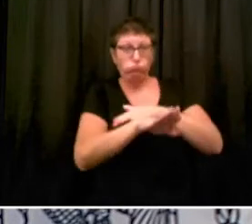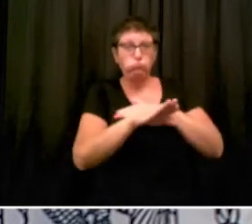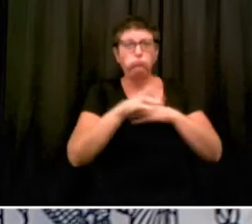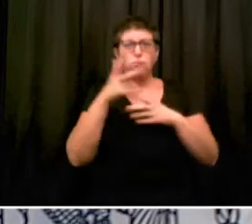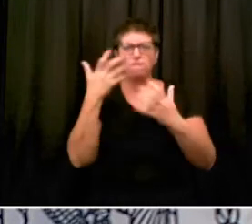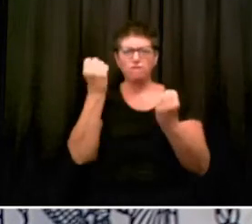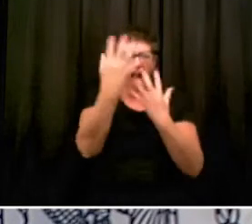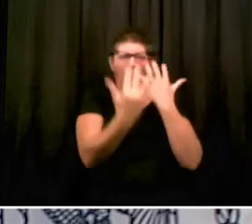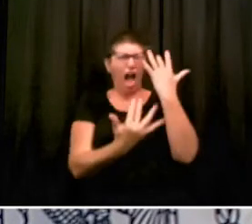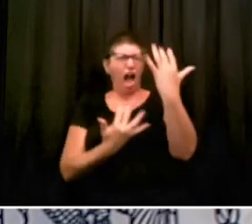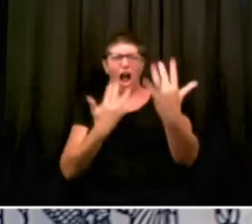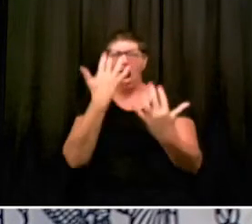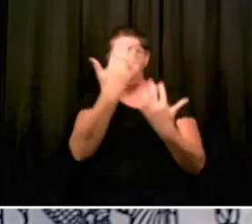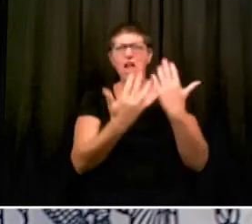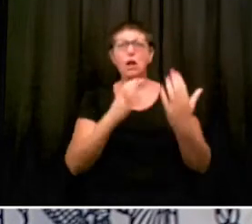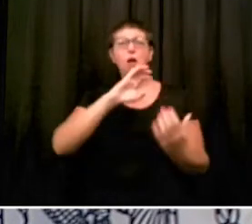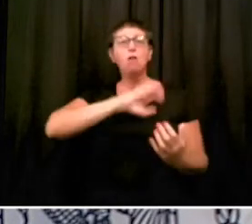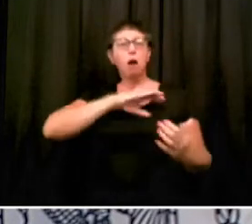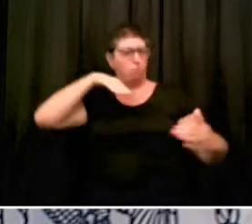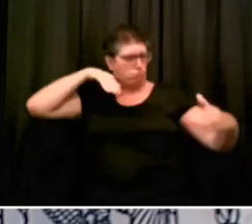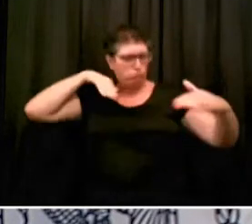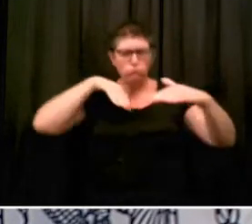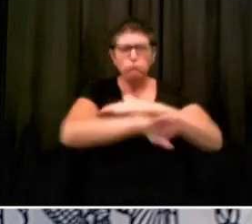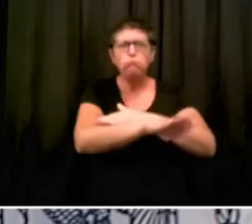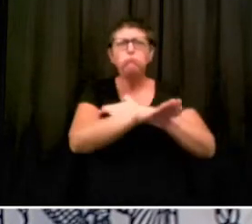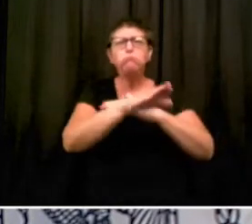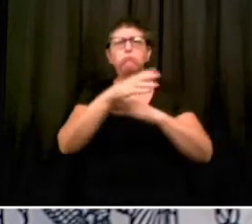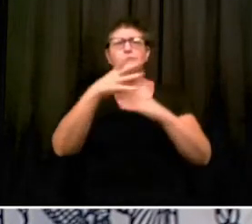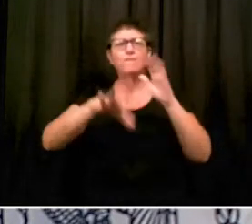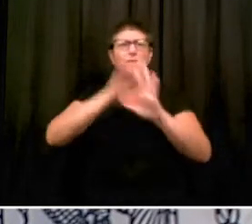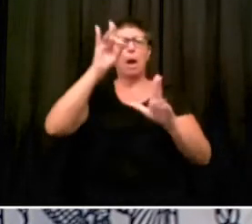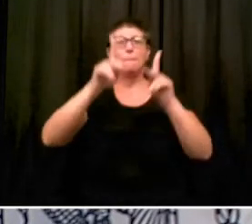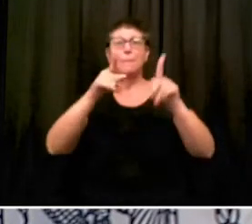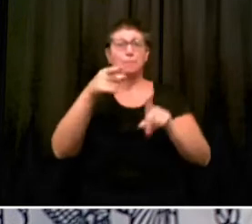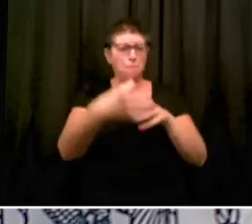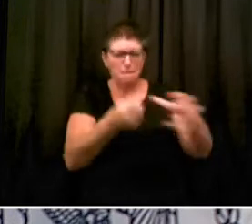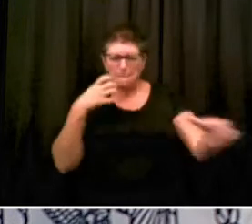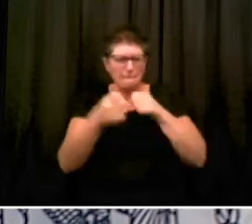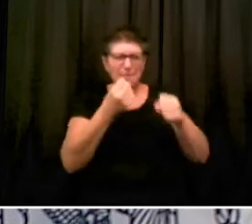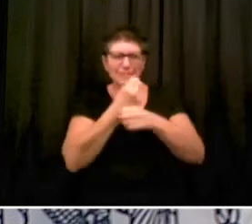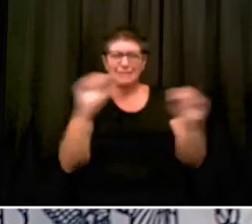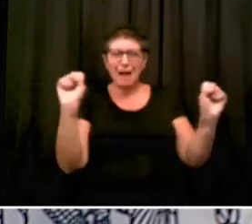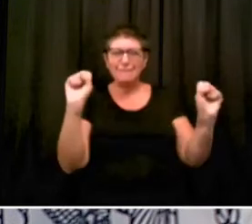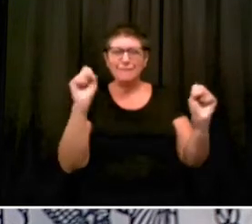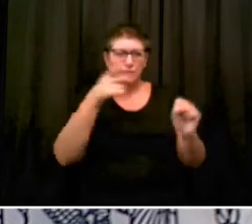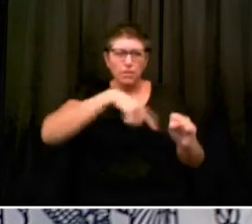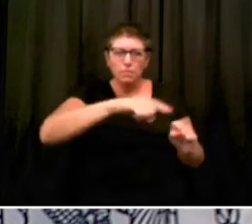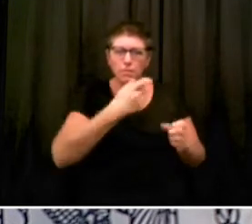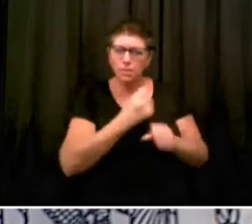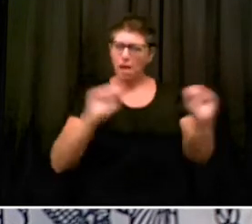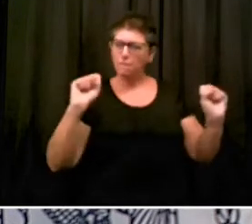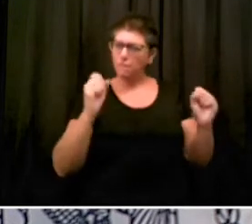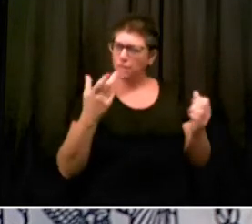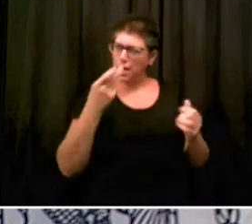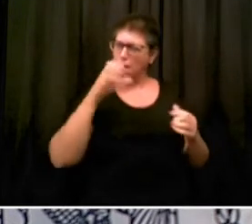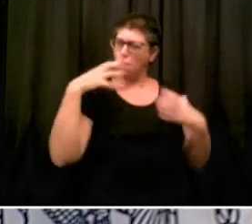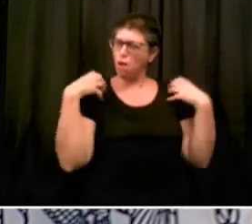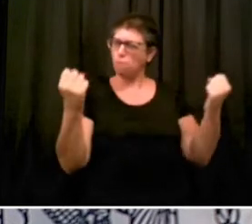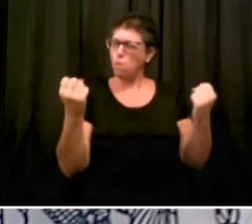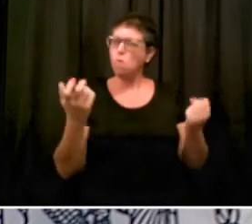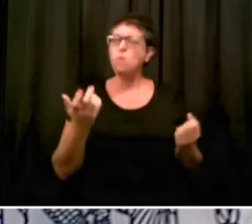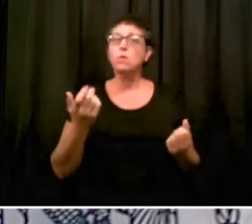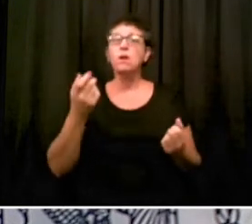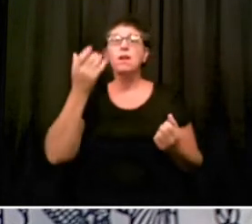happens every hour of every day in New York City. So I'm not going to allow the perception to overcome the reality.